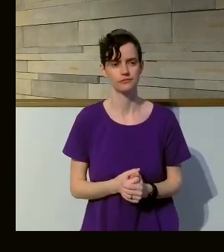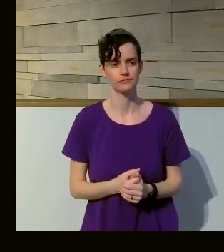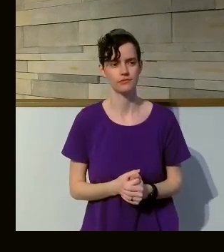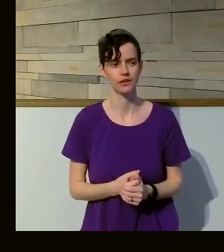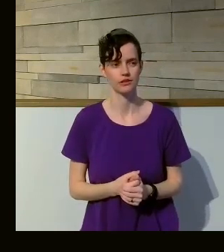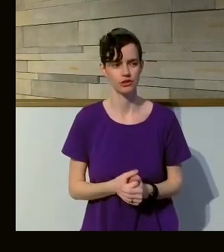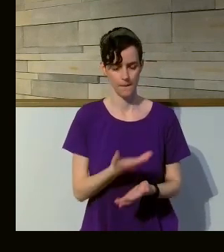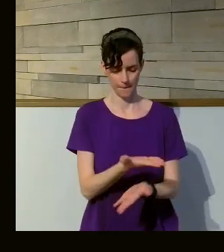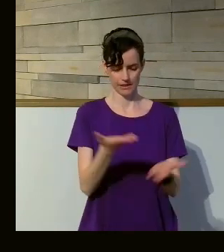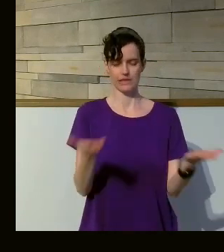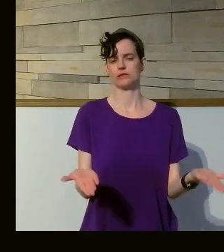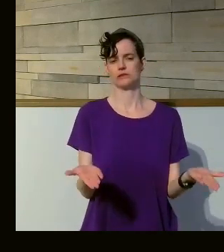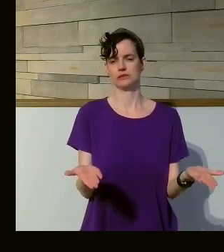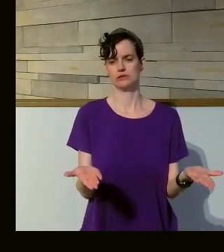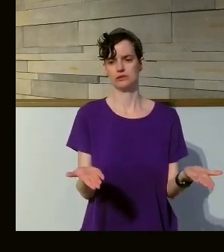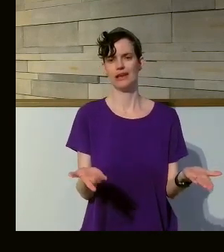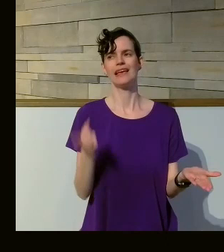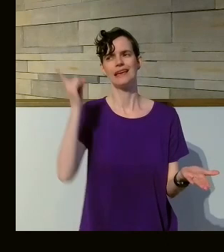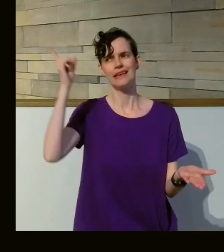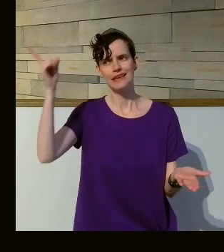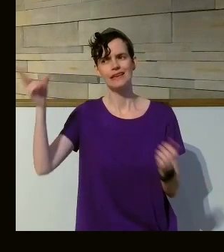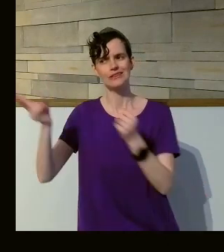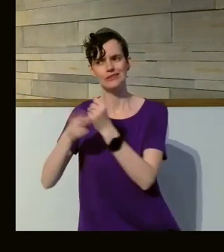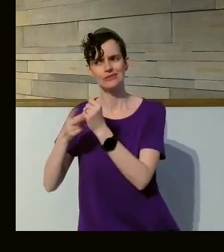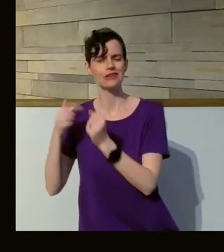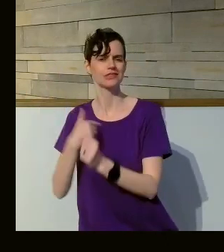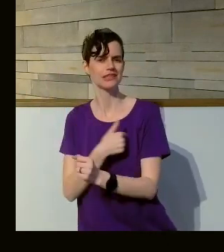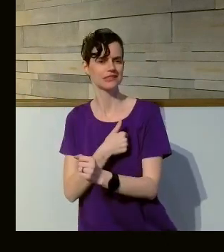So possessions, he's the one that holds on to us